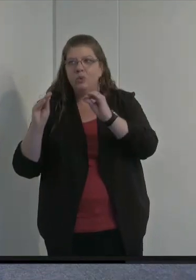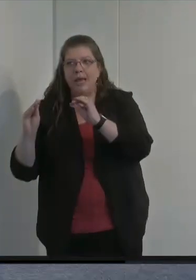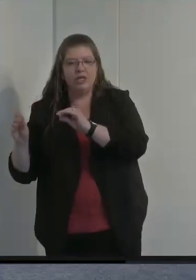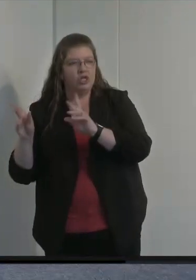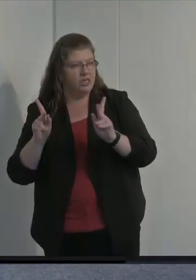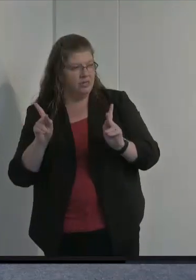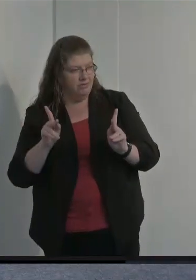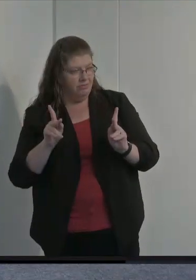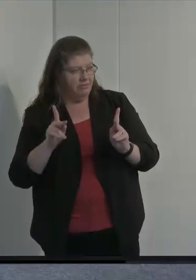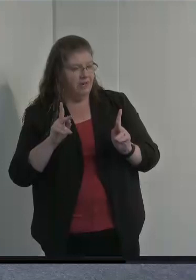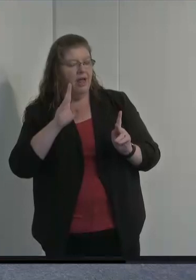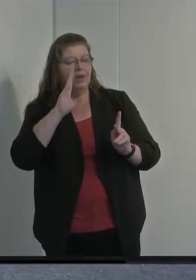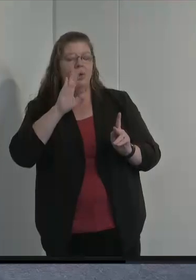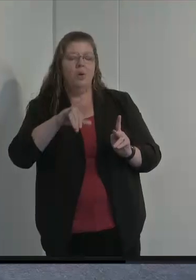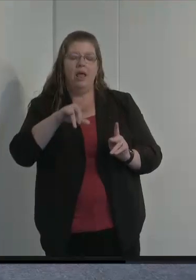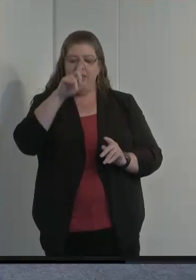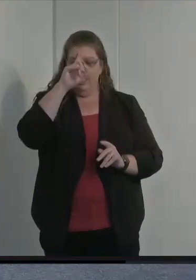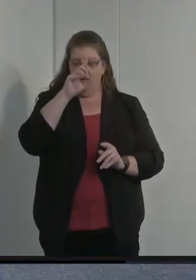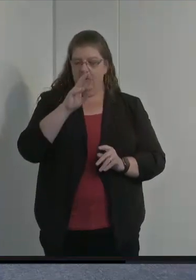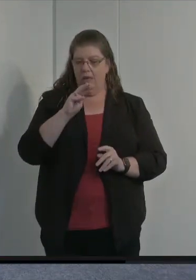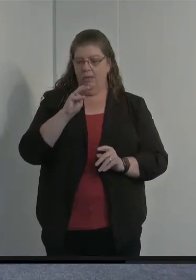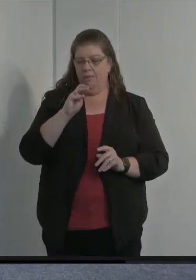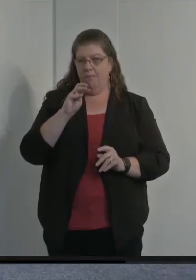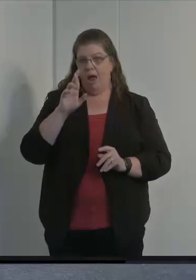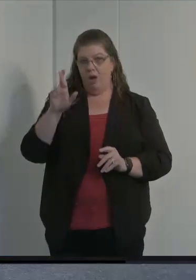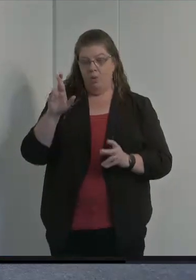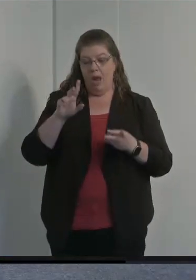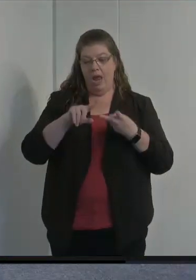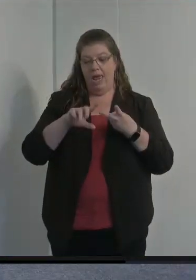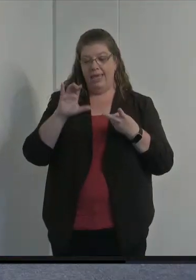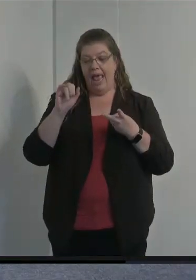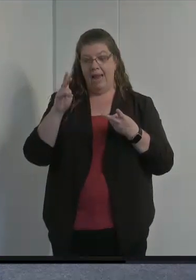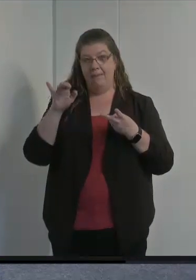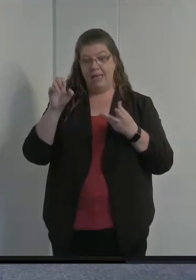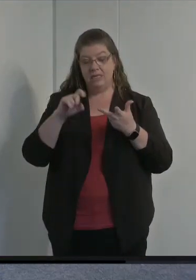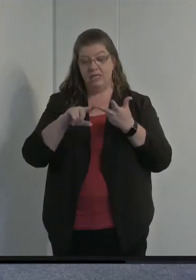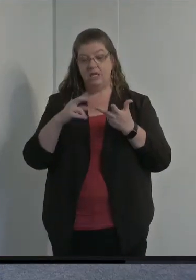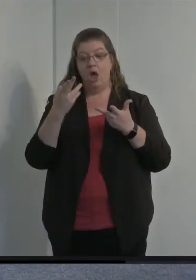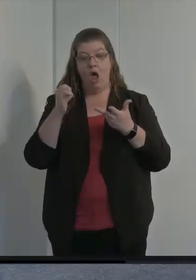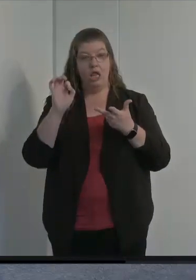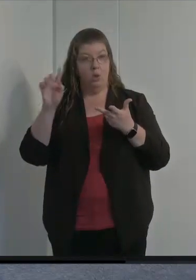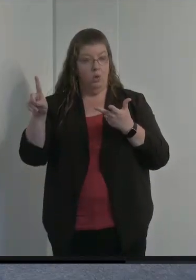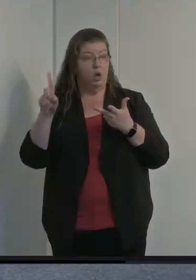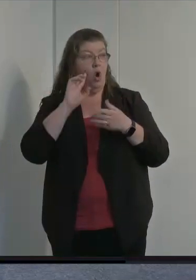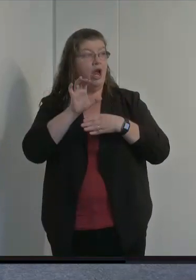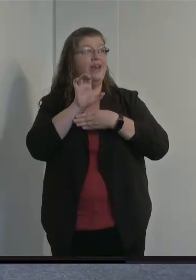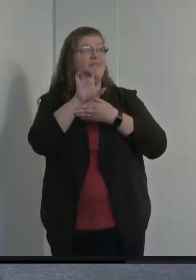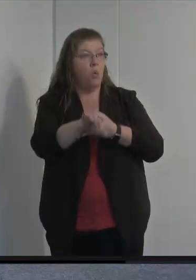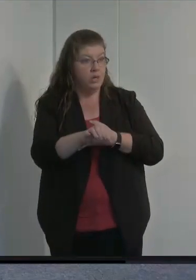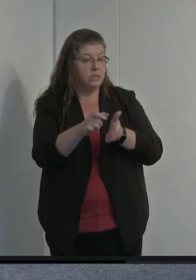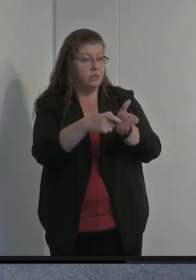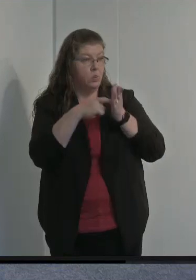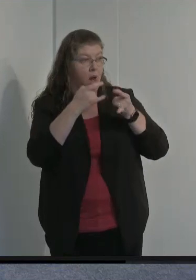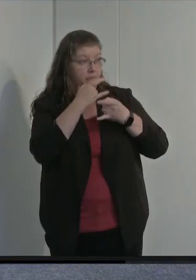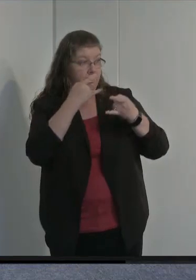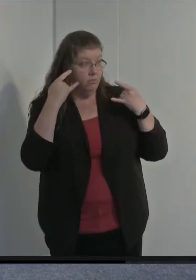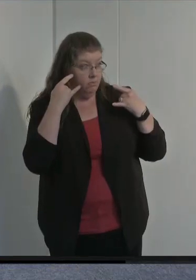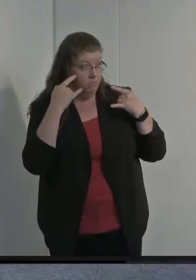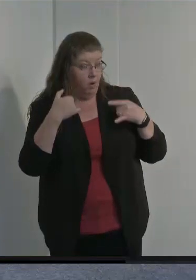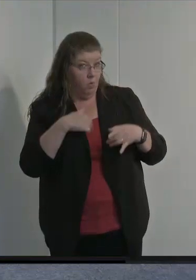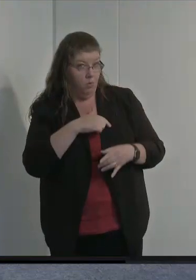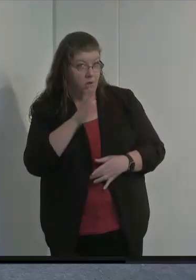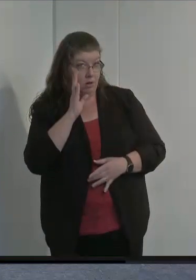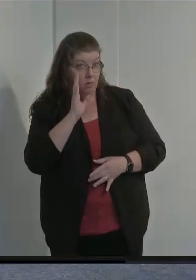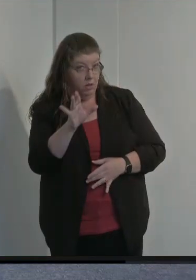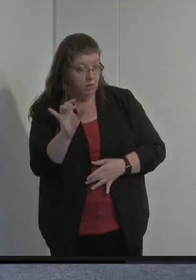that I think Monterey, Calabasas, and Hollywood are all actually enforcing wearing masks. Are we at that